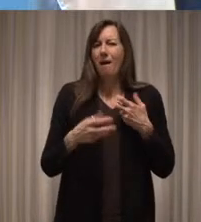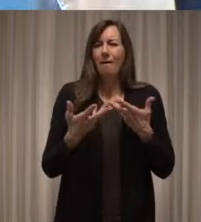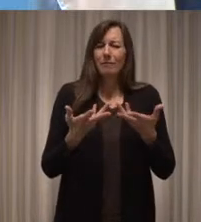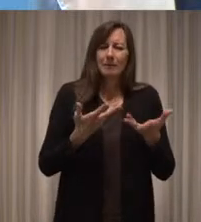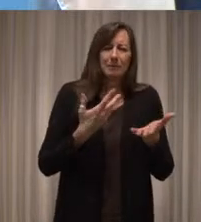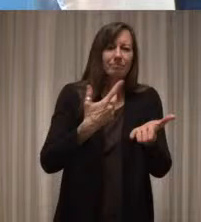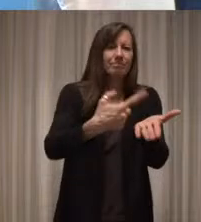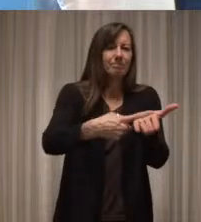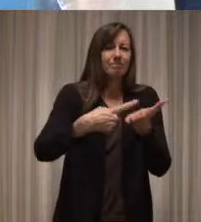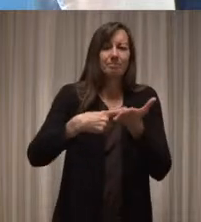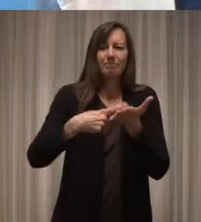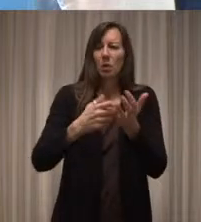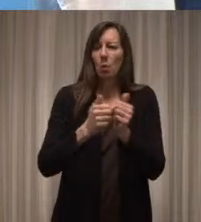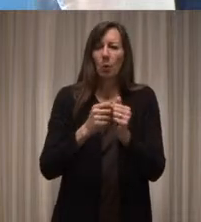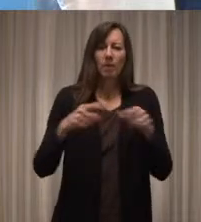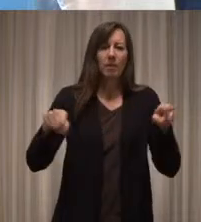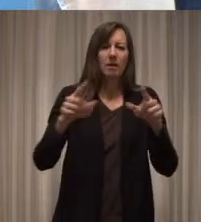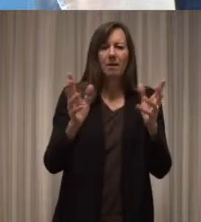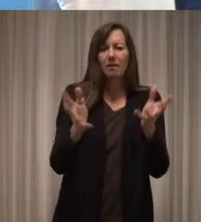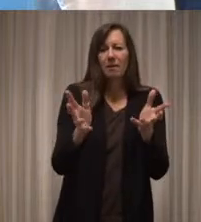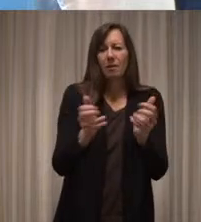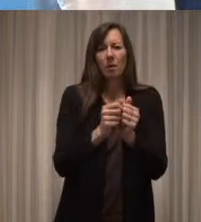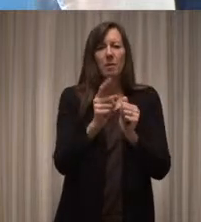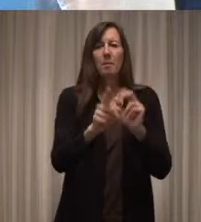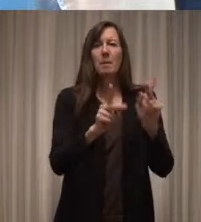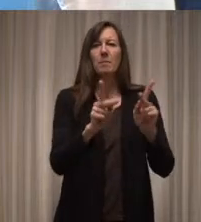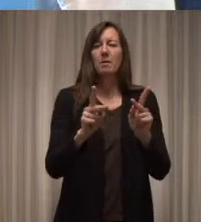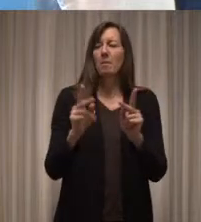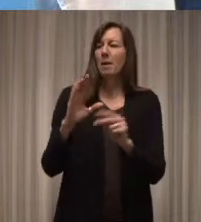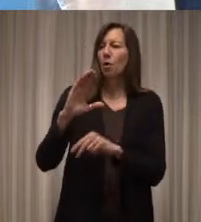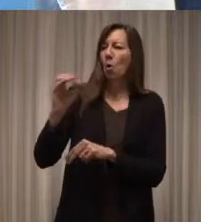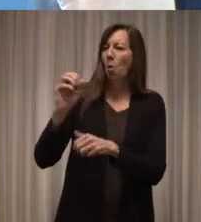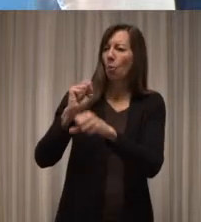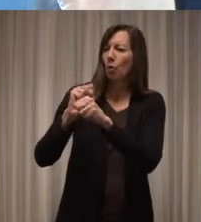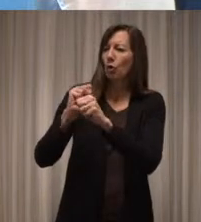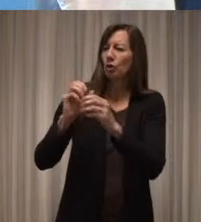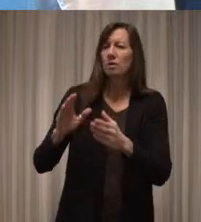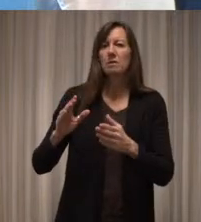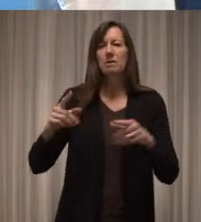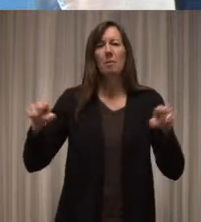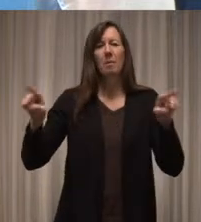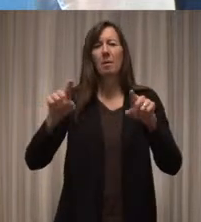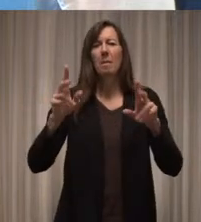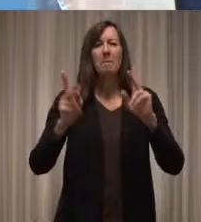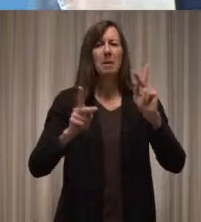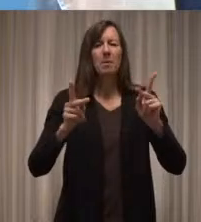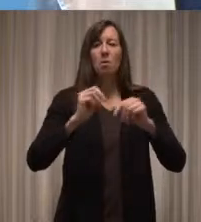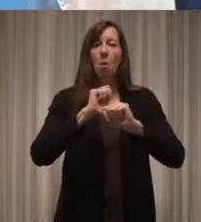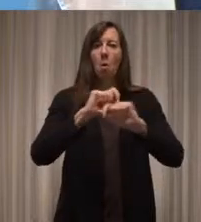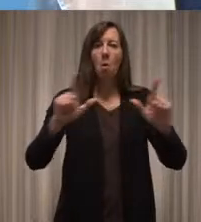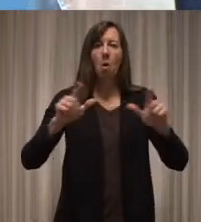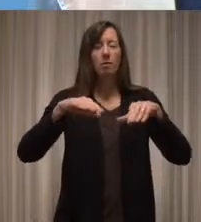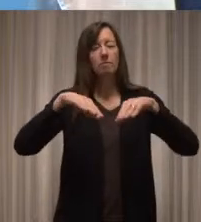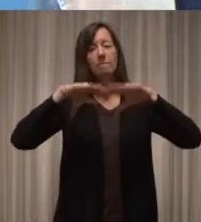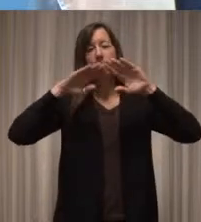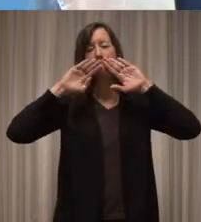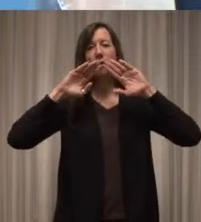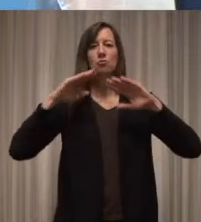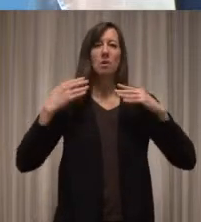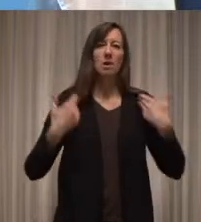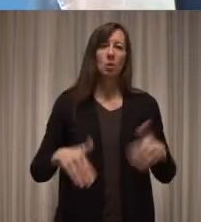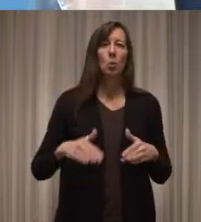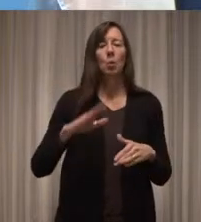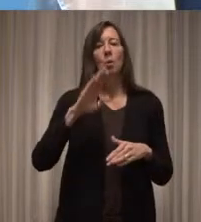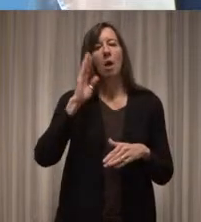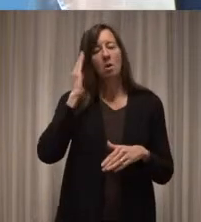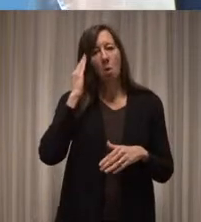from my colleagues that are talking to you that are beyond frustrated. And I think it's very clear that we do need a new approach. So today